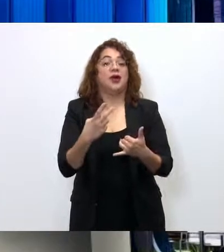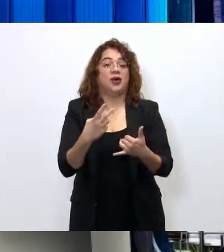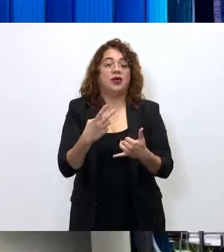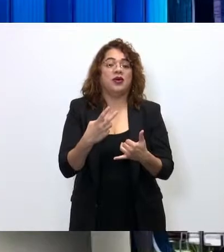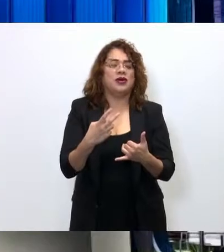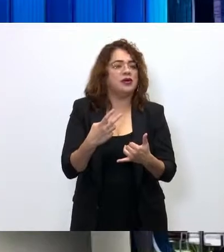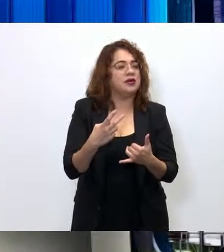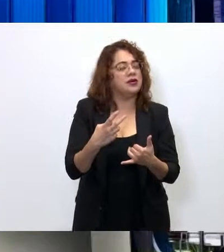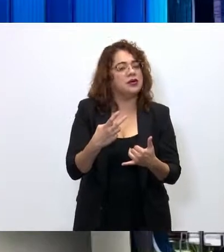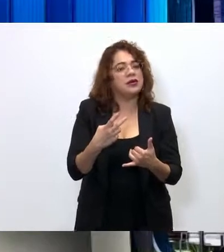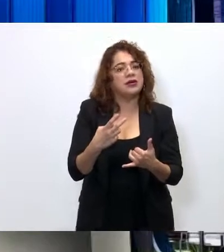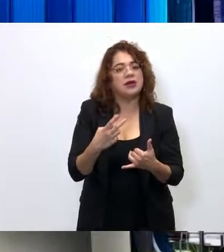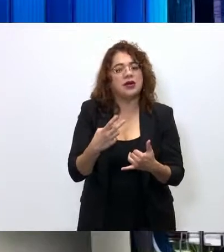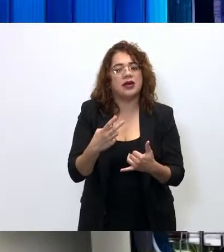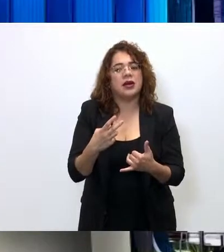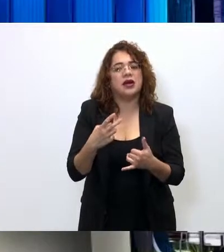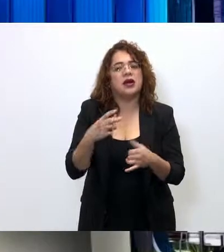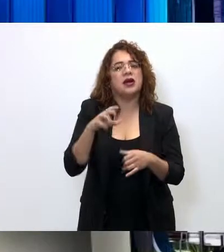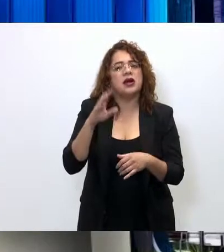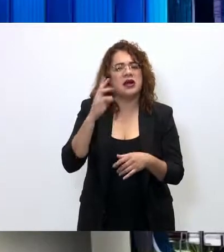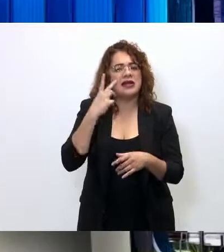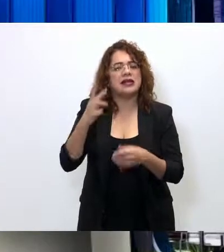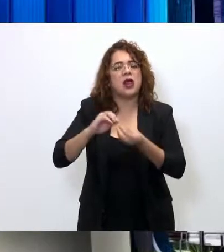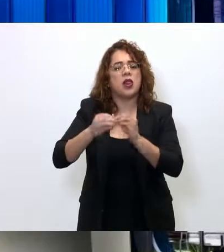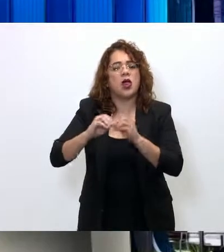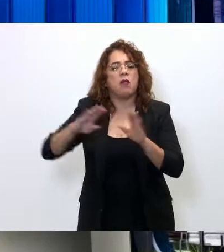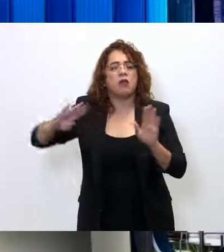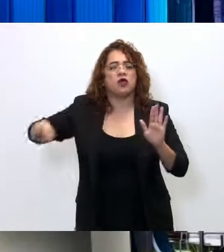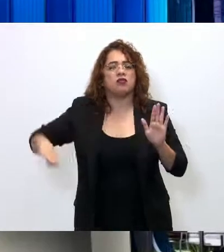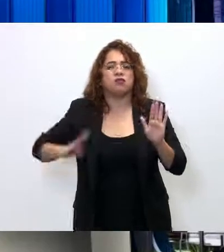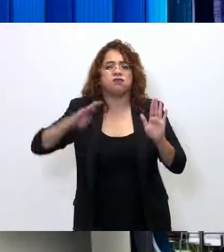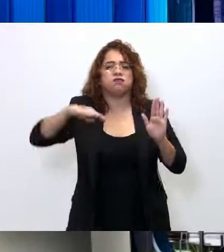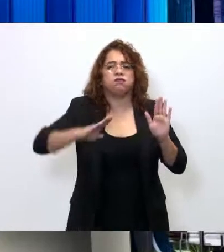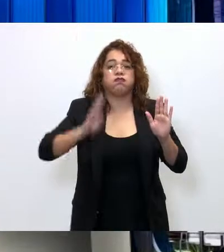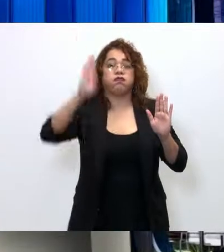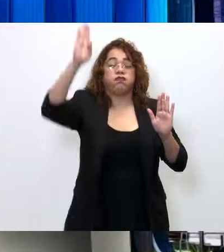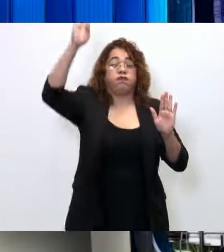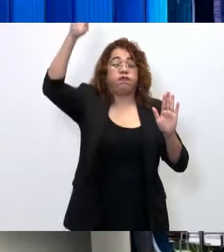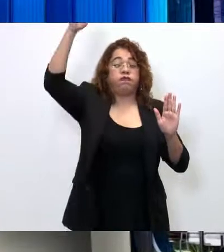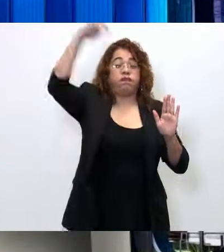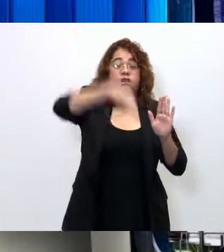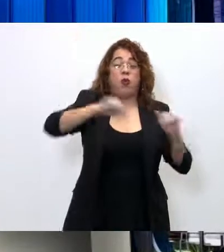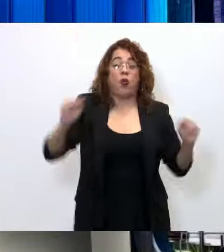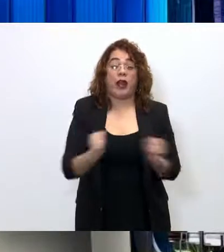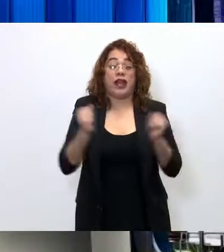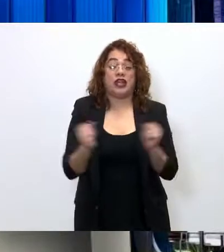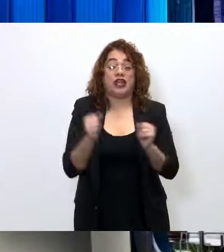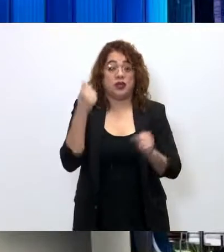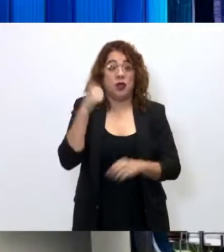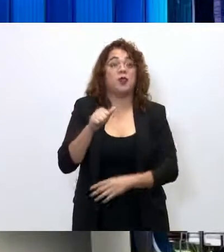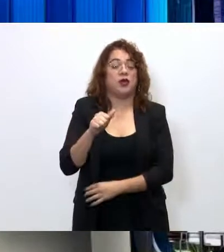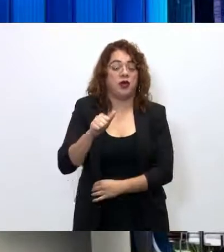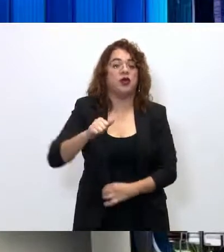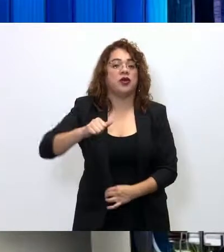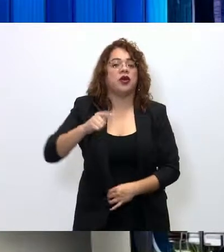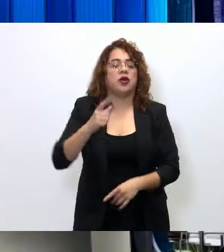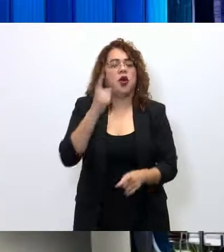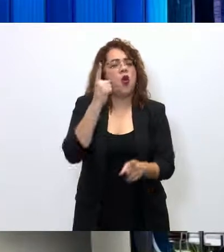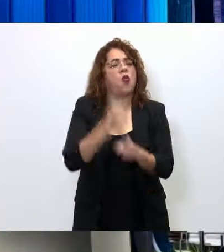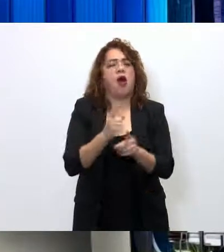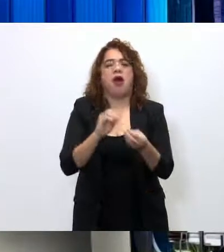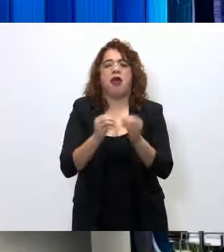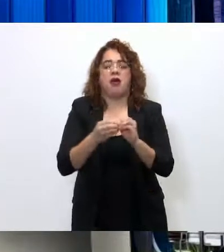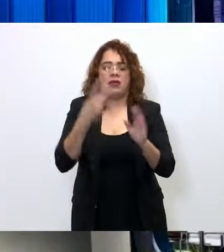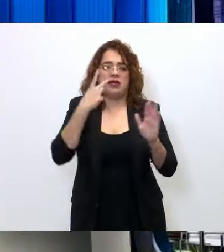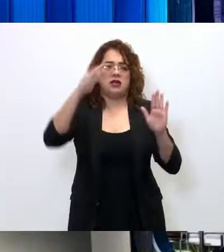our cases since the winter surge, and we continue to hold steady and to continue to go in the right direction. You can